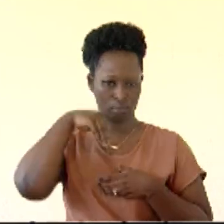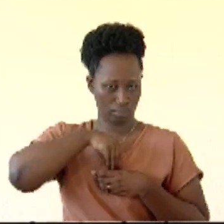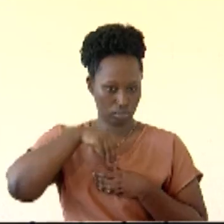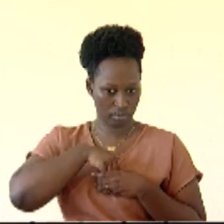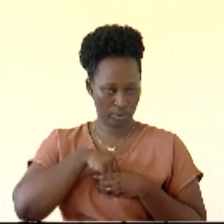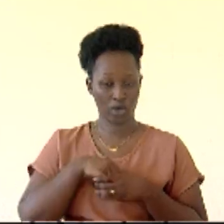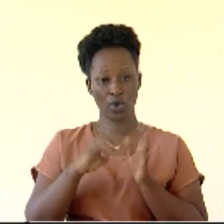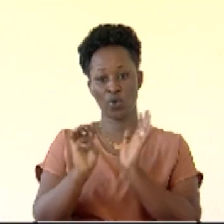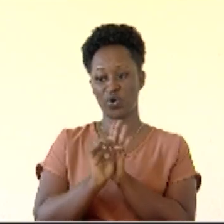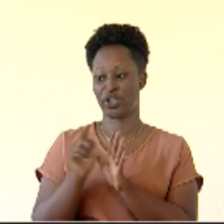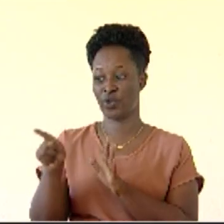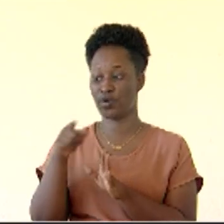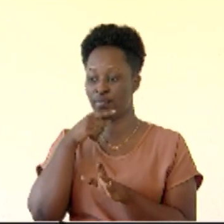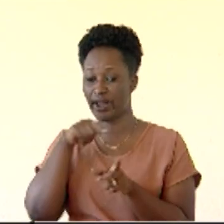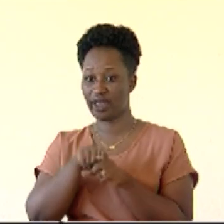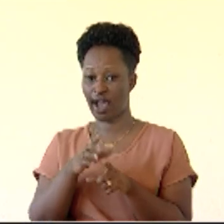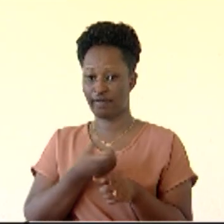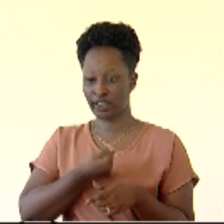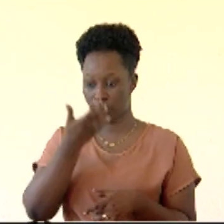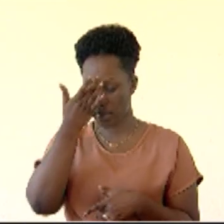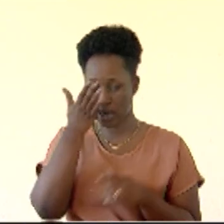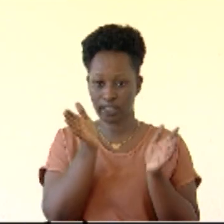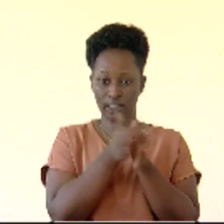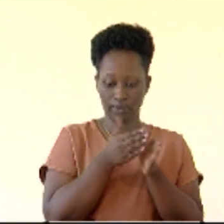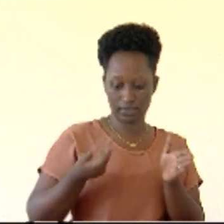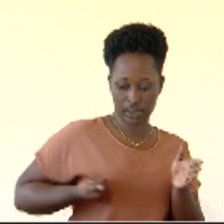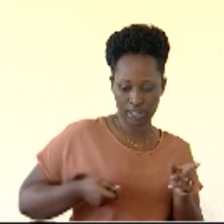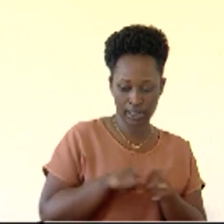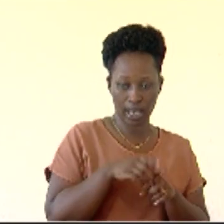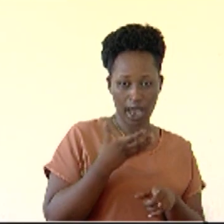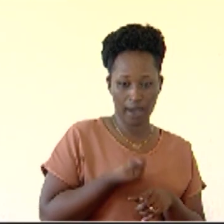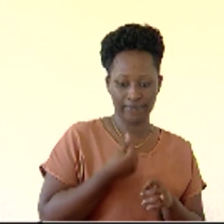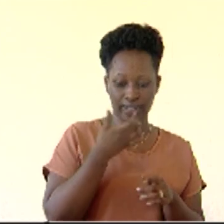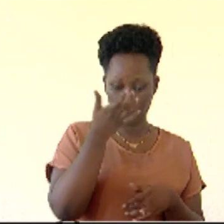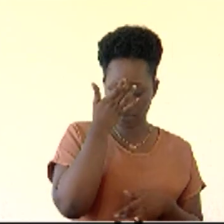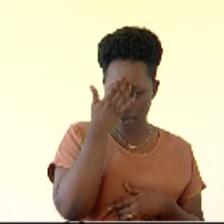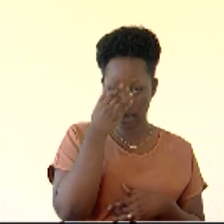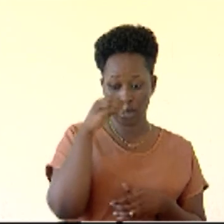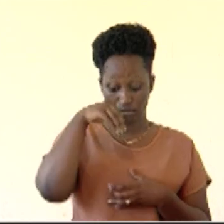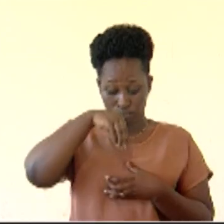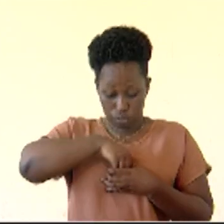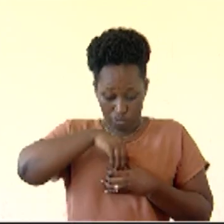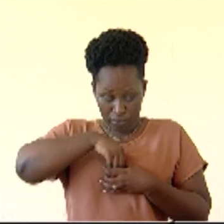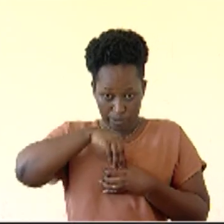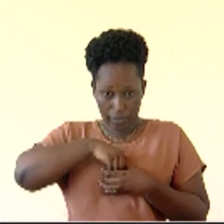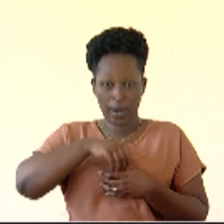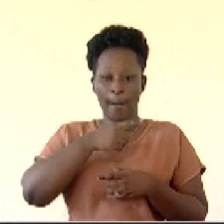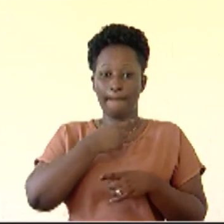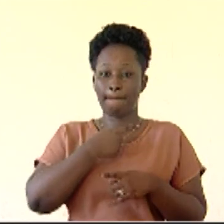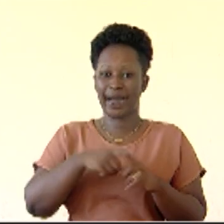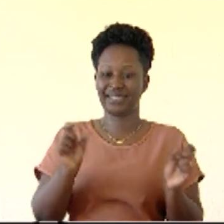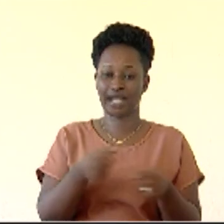has a disease, it is easier to be expressed. In biology, you call it to be, it has been genetically inside, but can just be expressed phenotypically